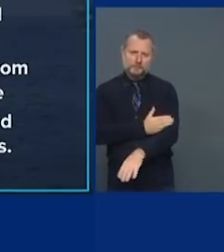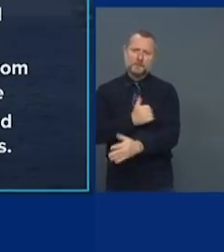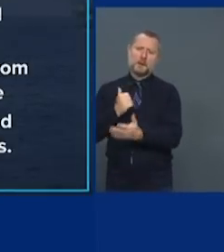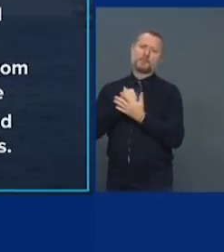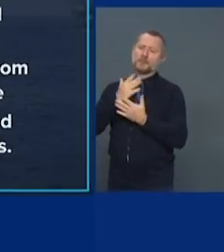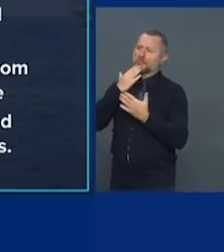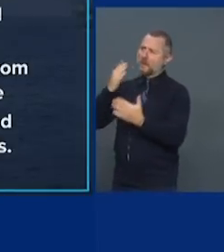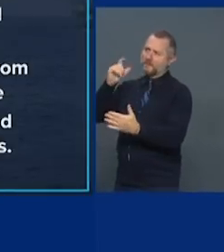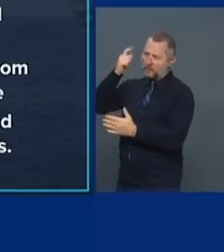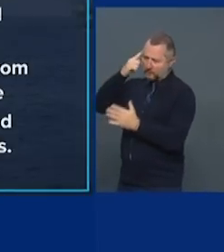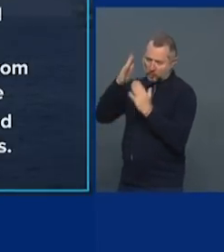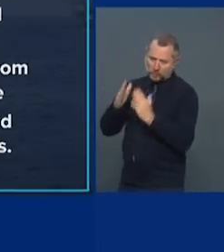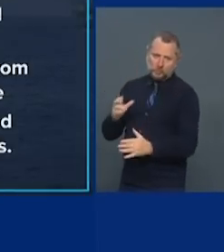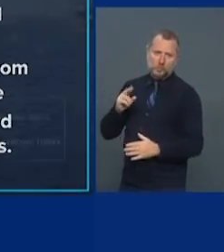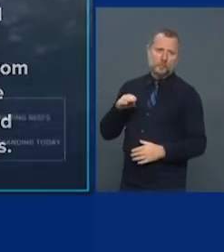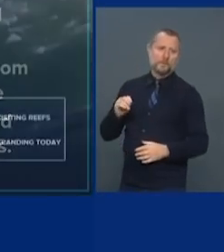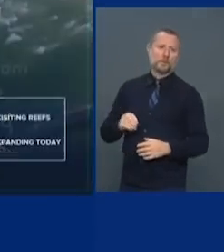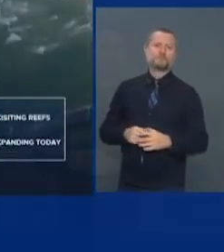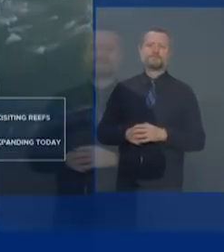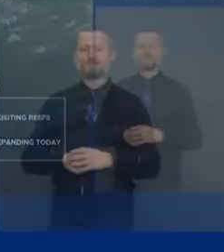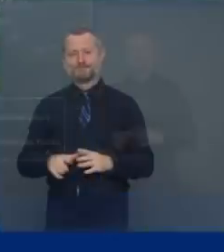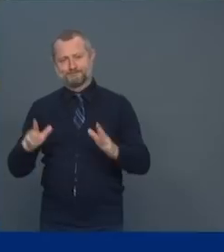you all.